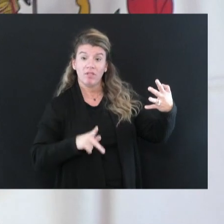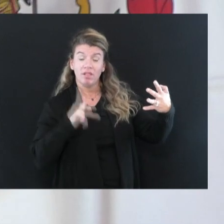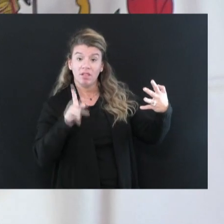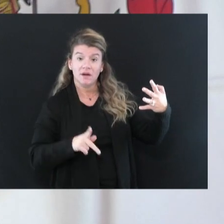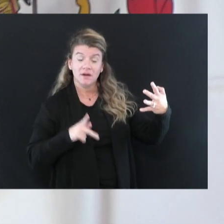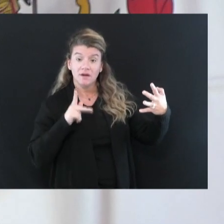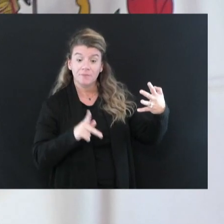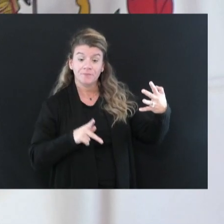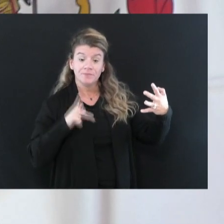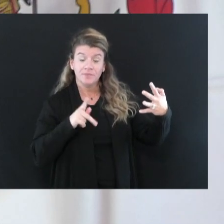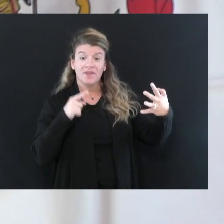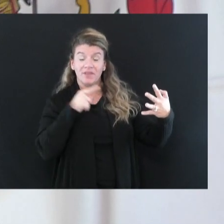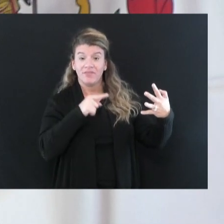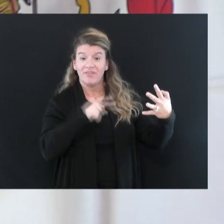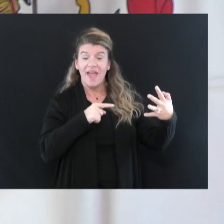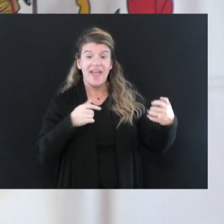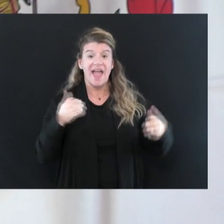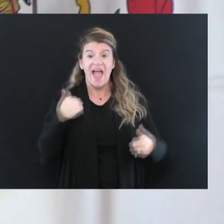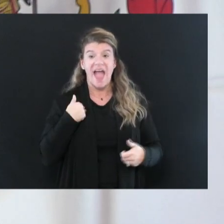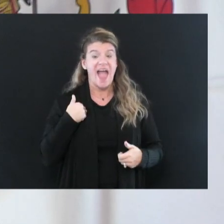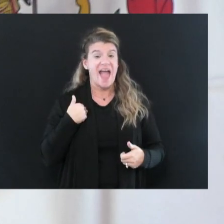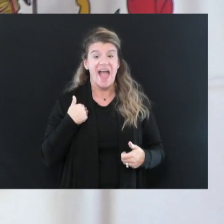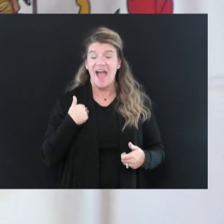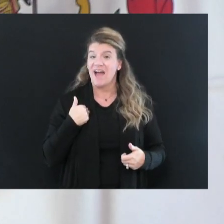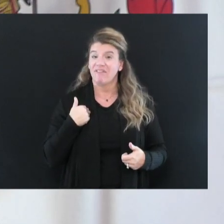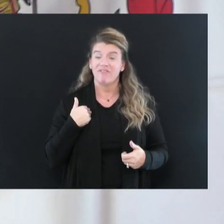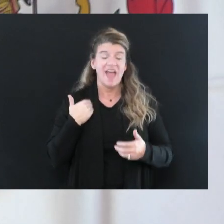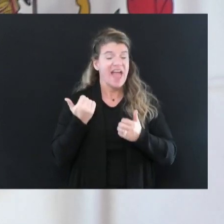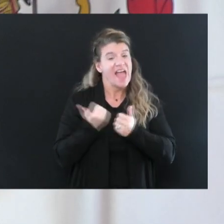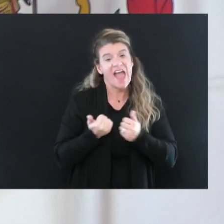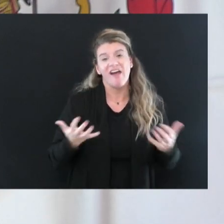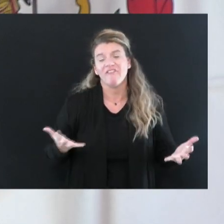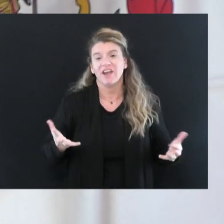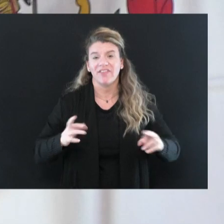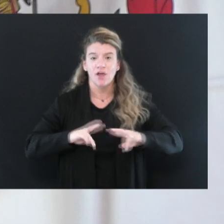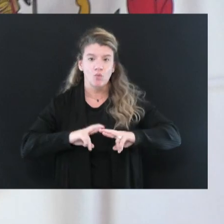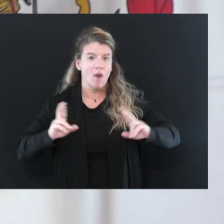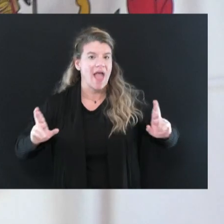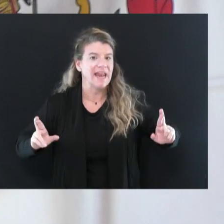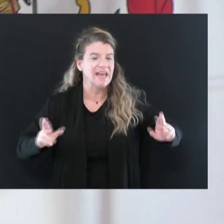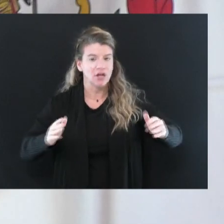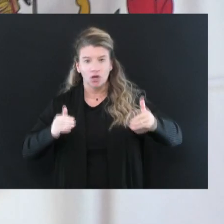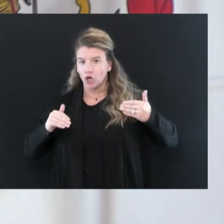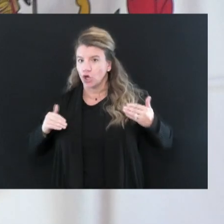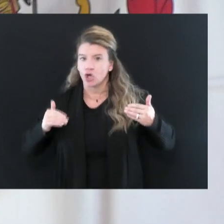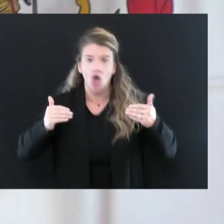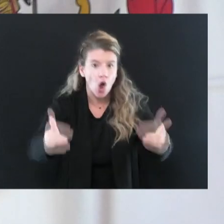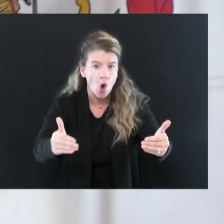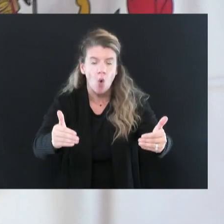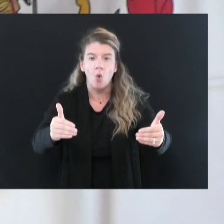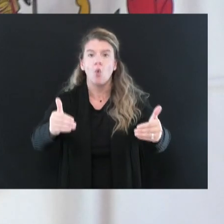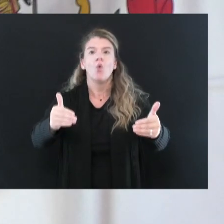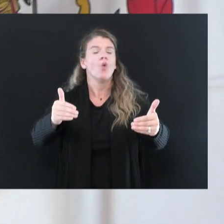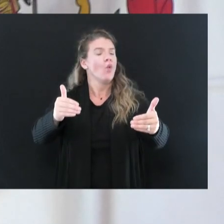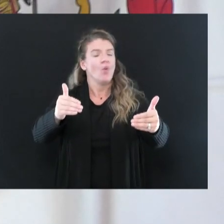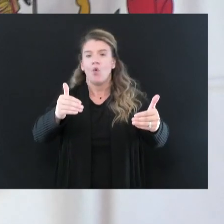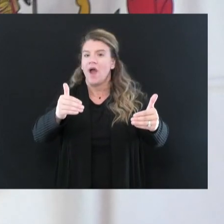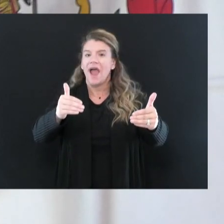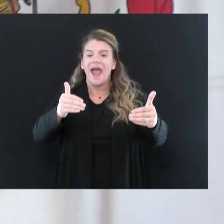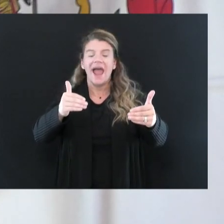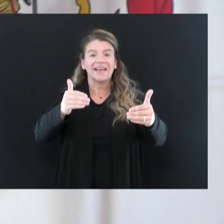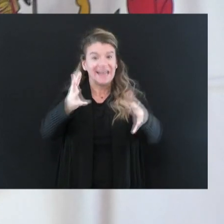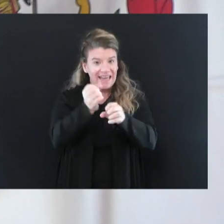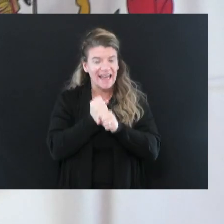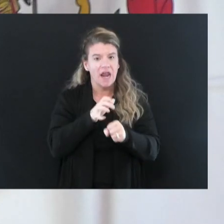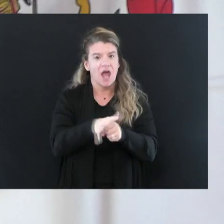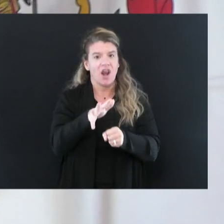absolutely have all guns turned on to be able to get our population